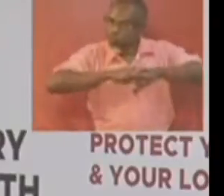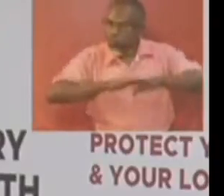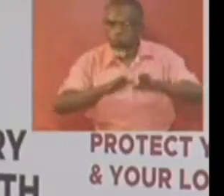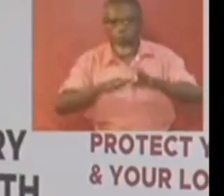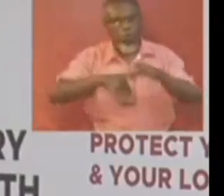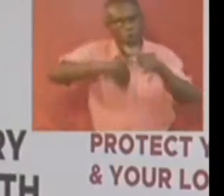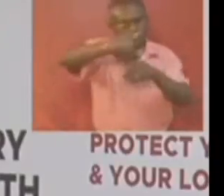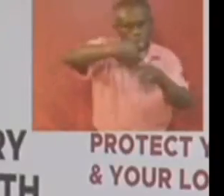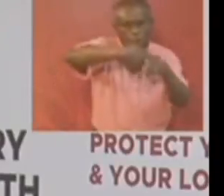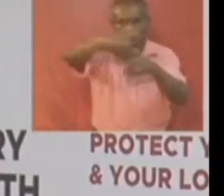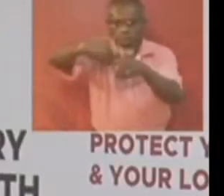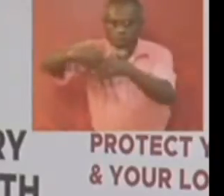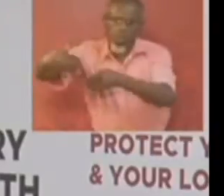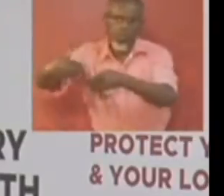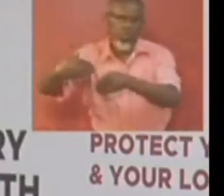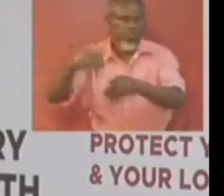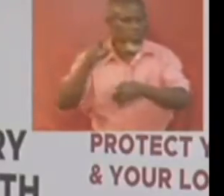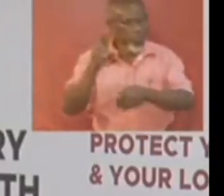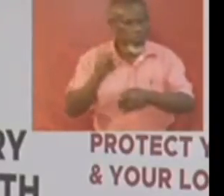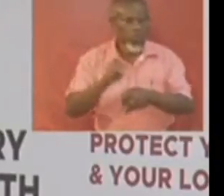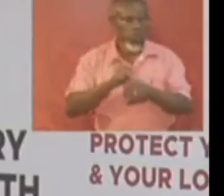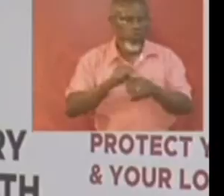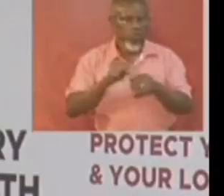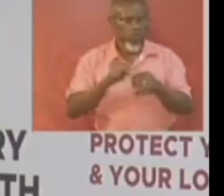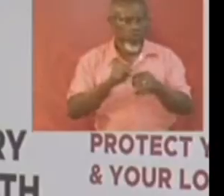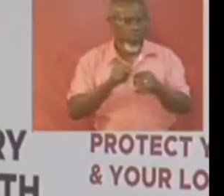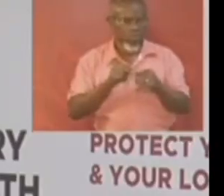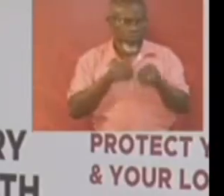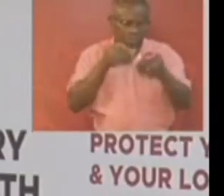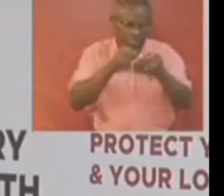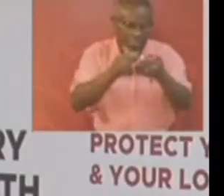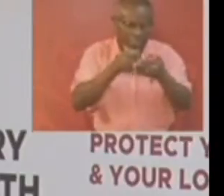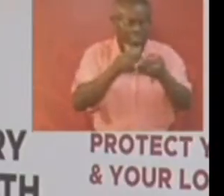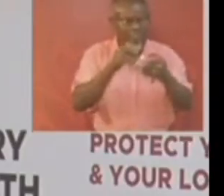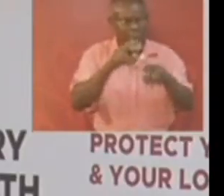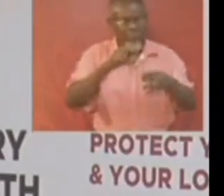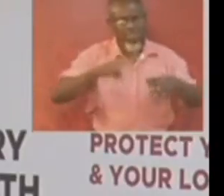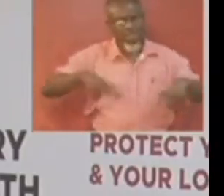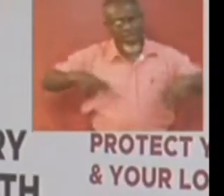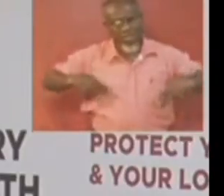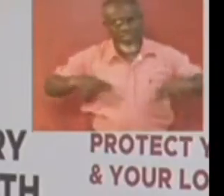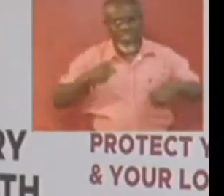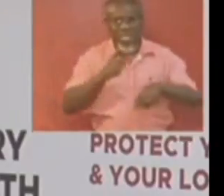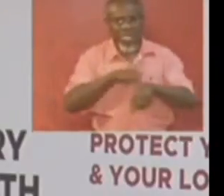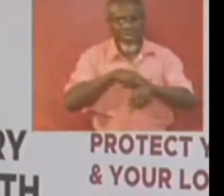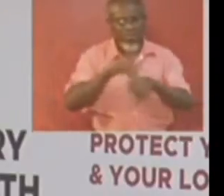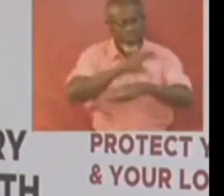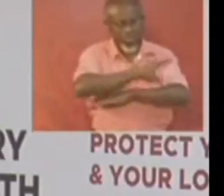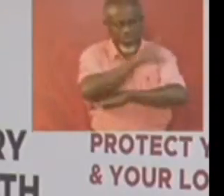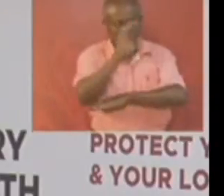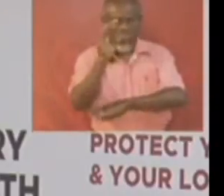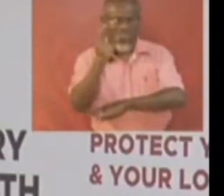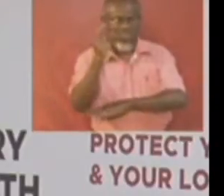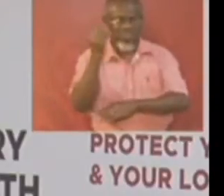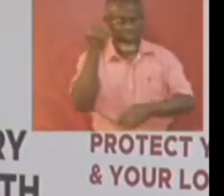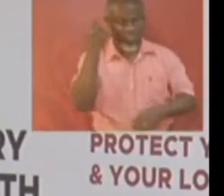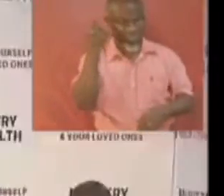spread as we move into the holiday season. So I'm going to end it there, turn you back over to Mr.